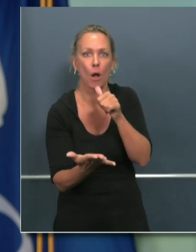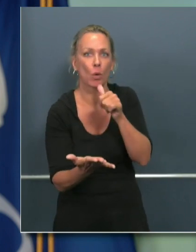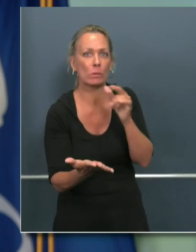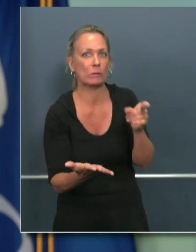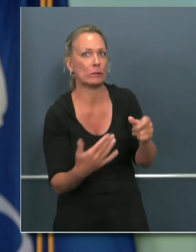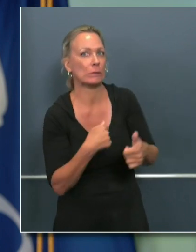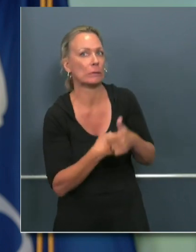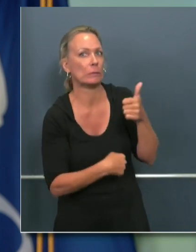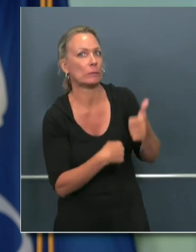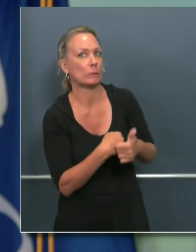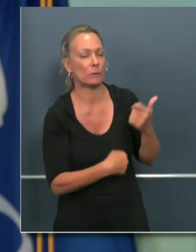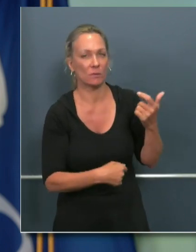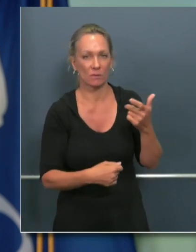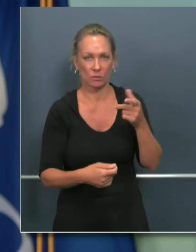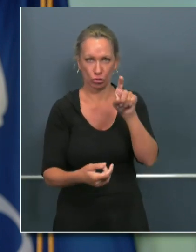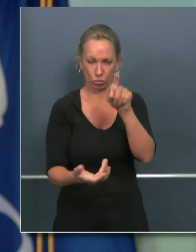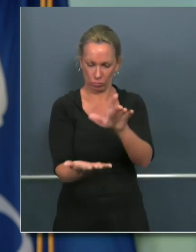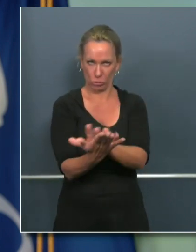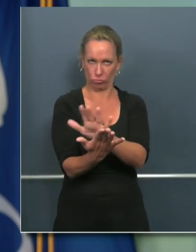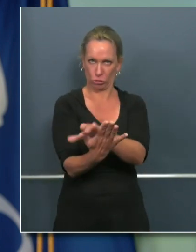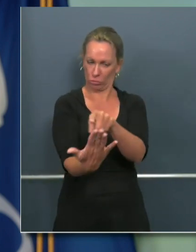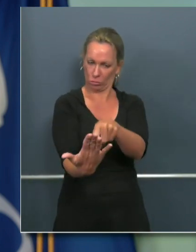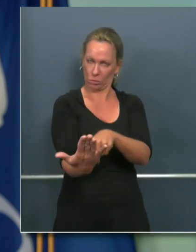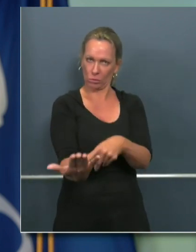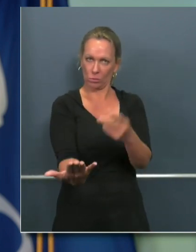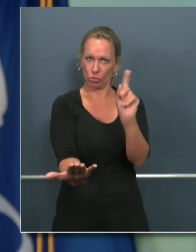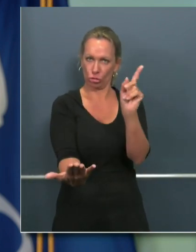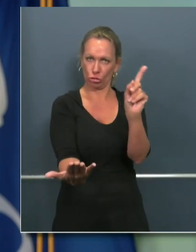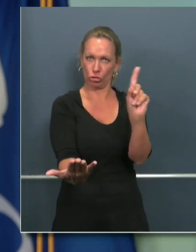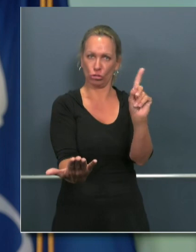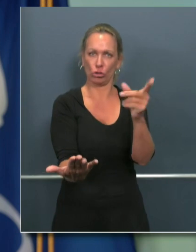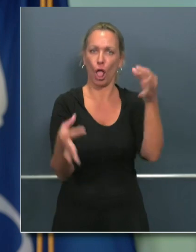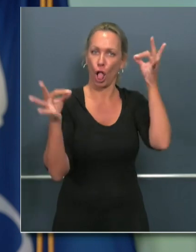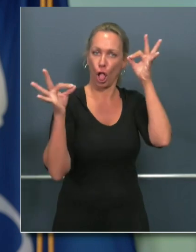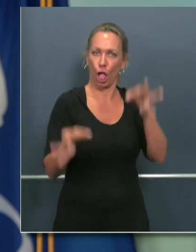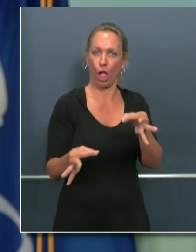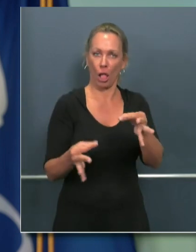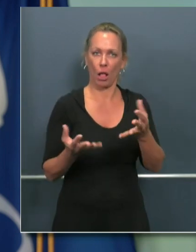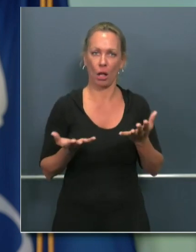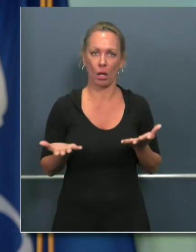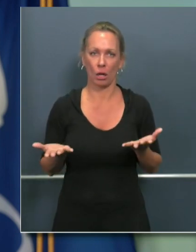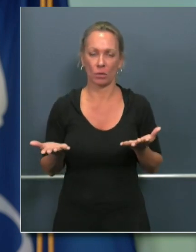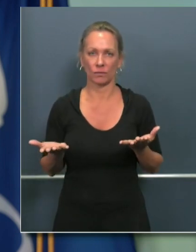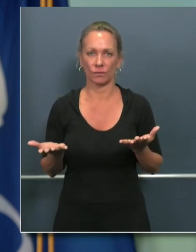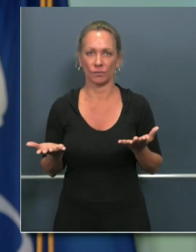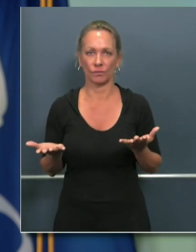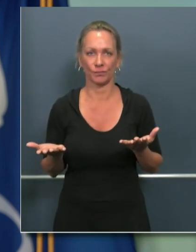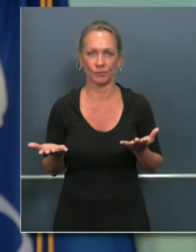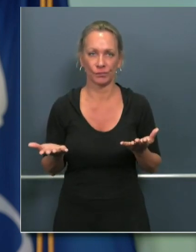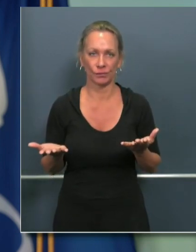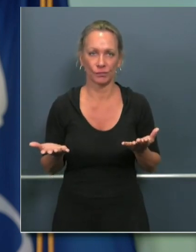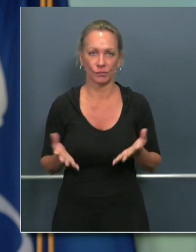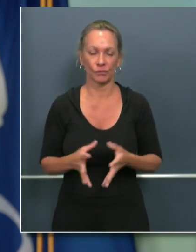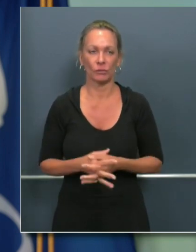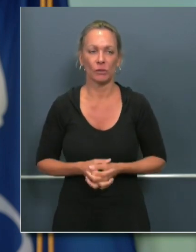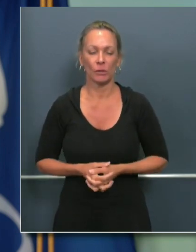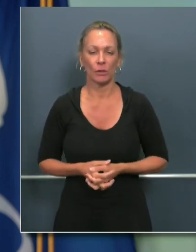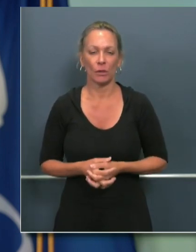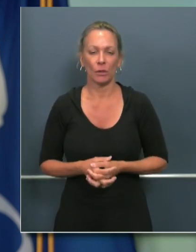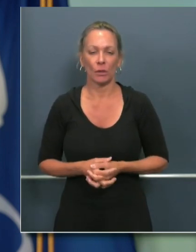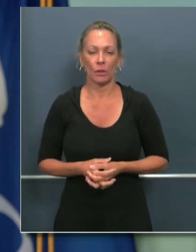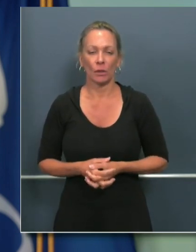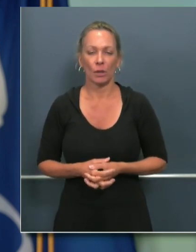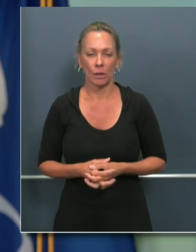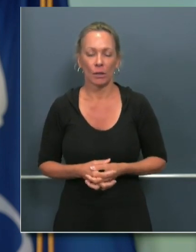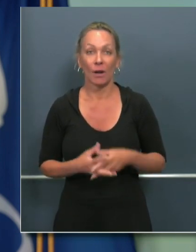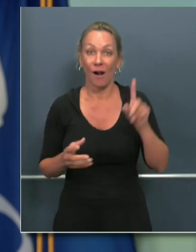isolation. So what needs to happen to allow the resumption of visits in nursing homes? Yeah, no, a perfect opportunity. Dr. Galley's been working on that issue as well.